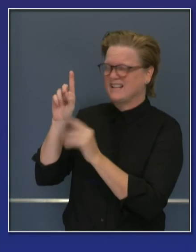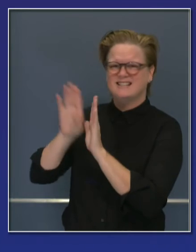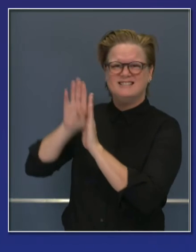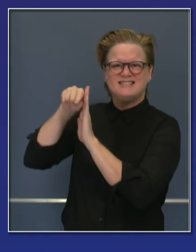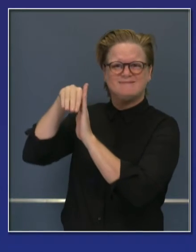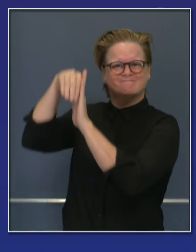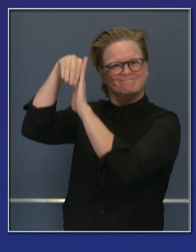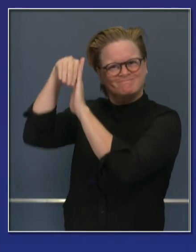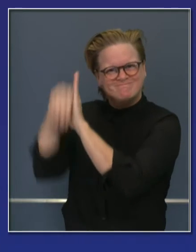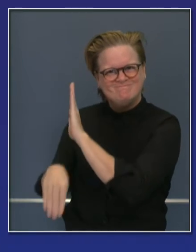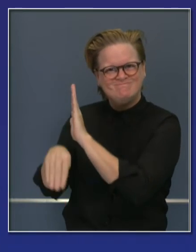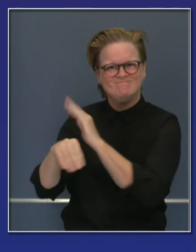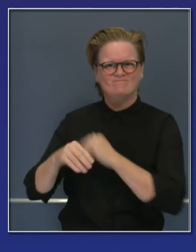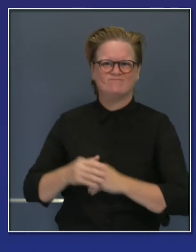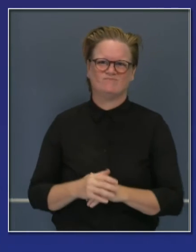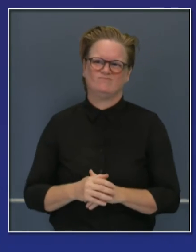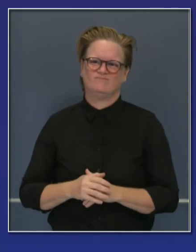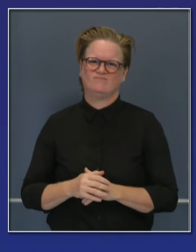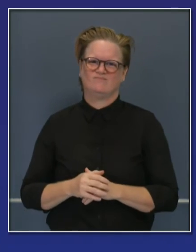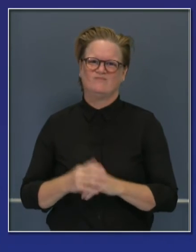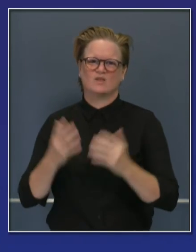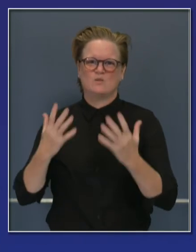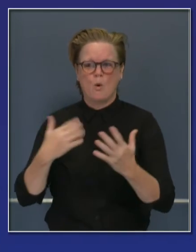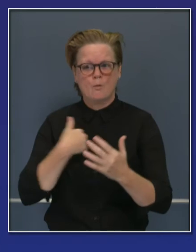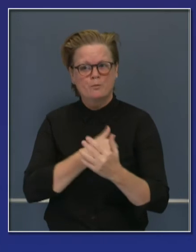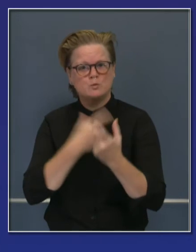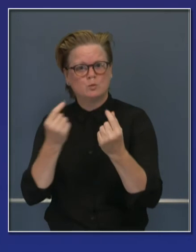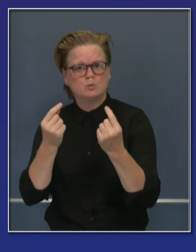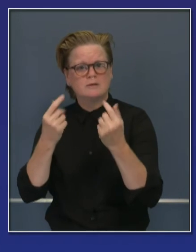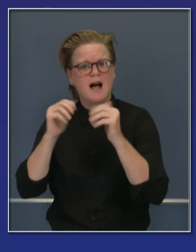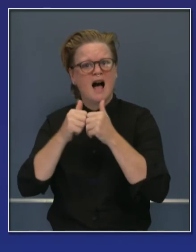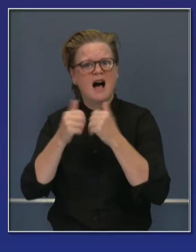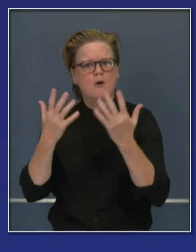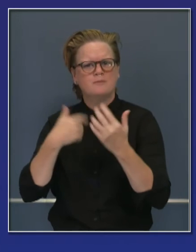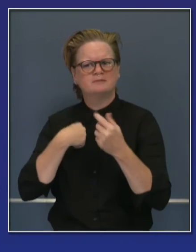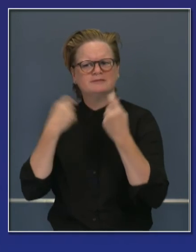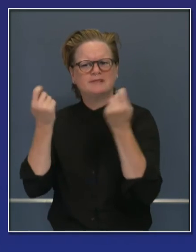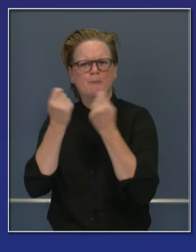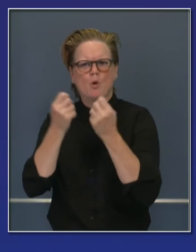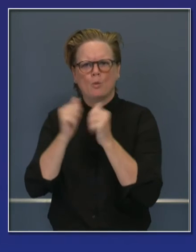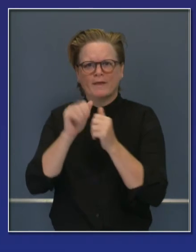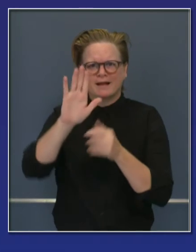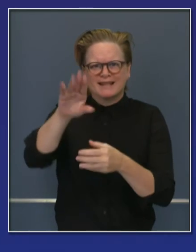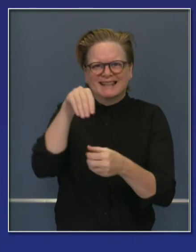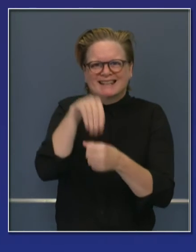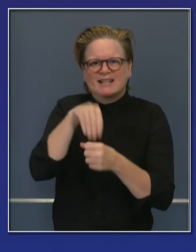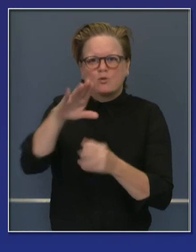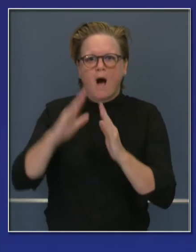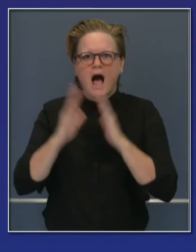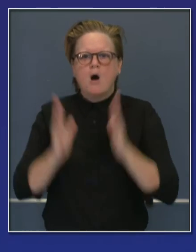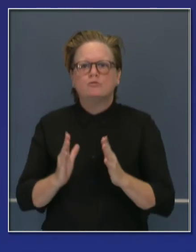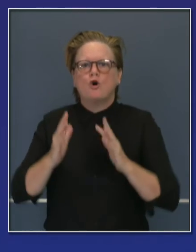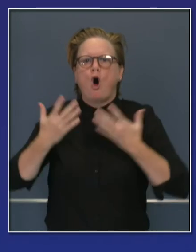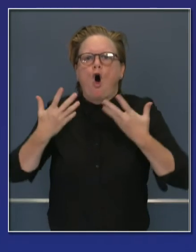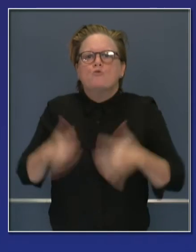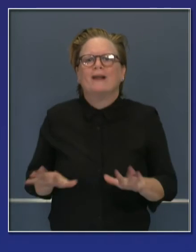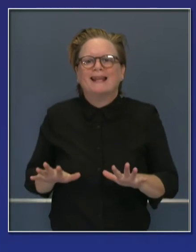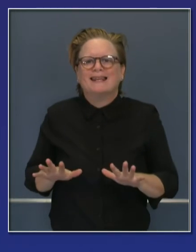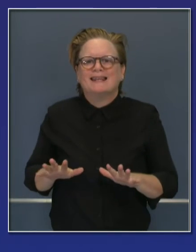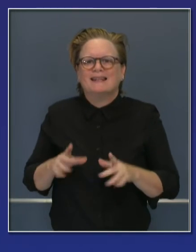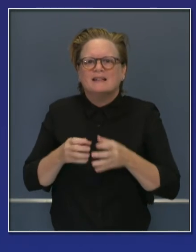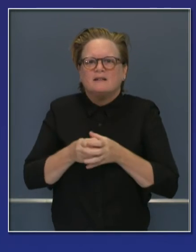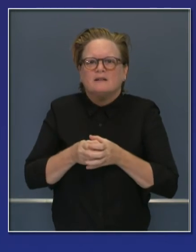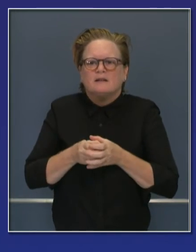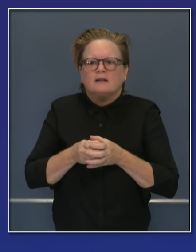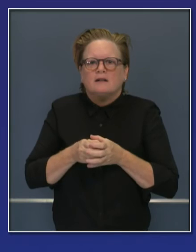household. There's lots of ways to connect with those that you love. I know that we're going to be Zooming with loved ones, my mom in